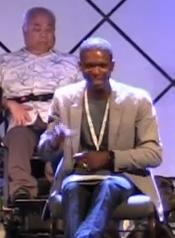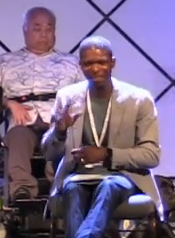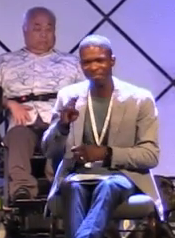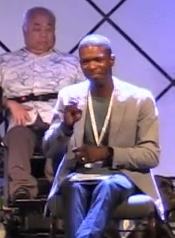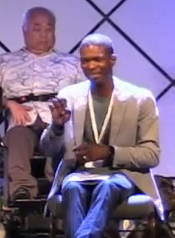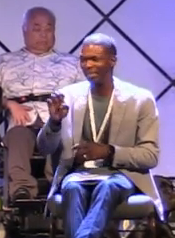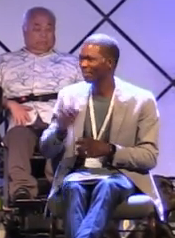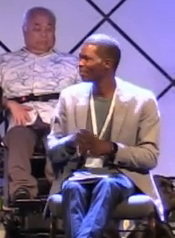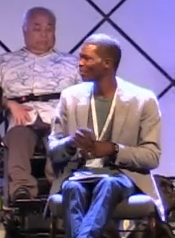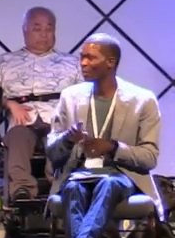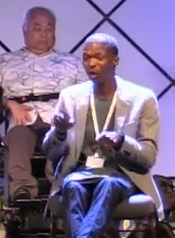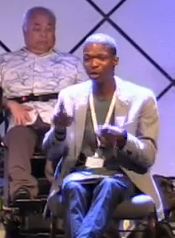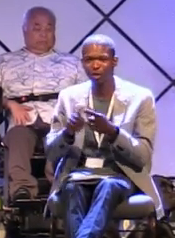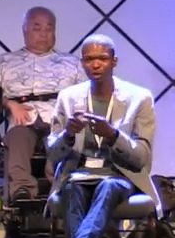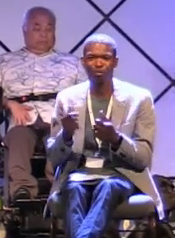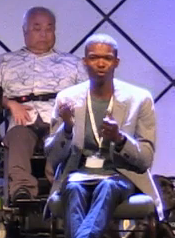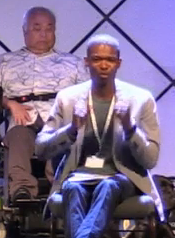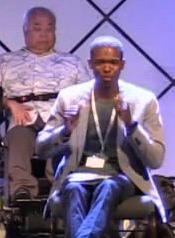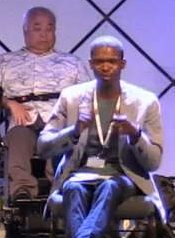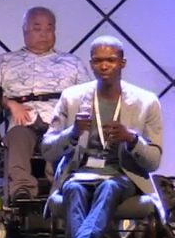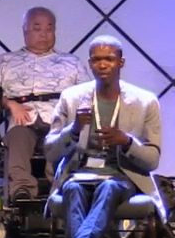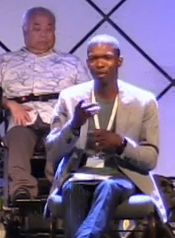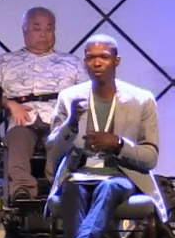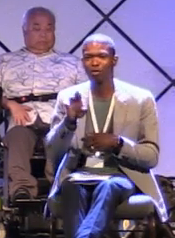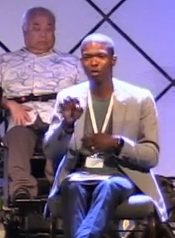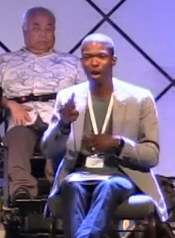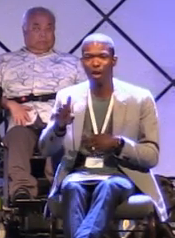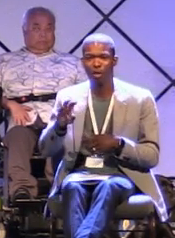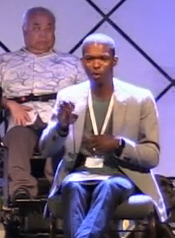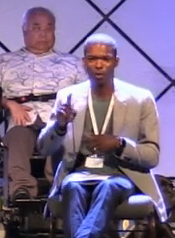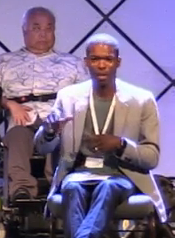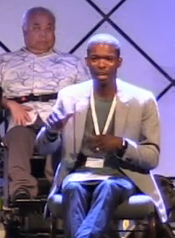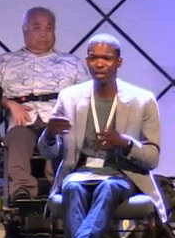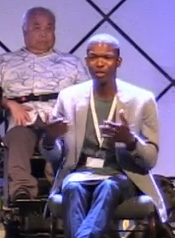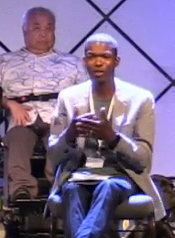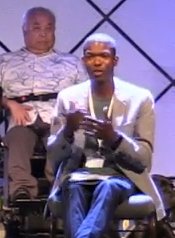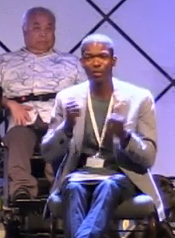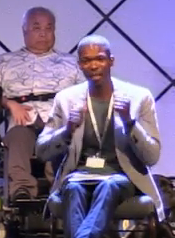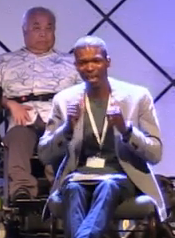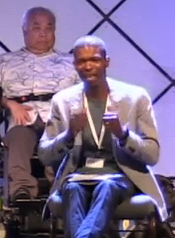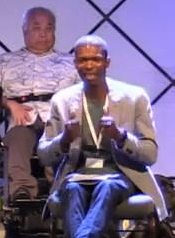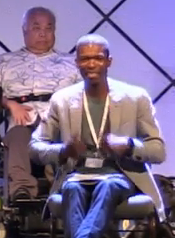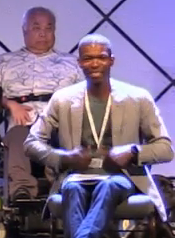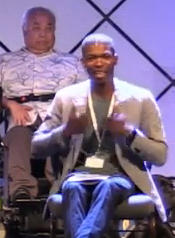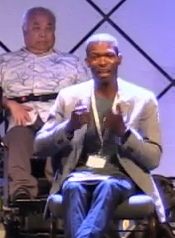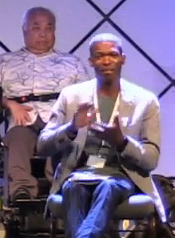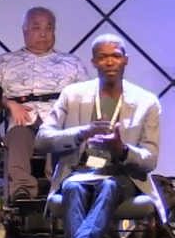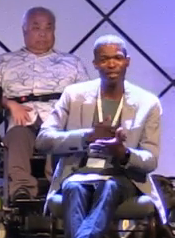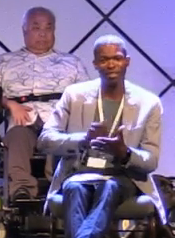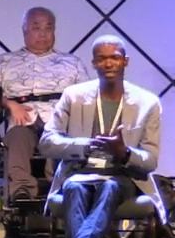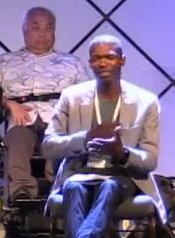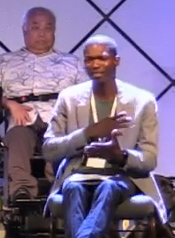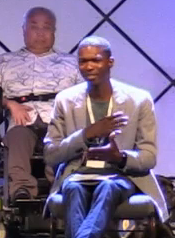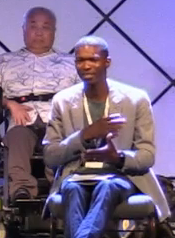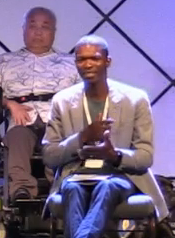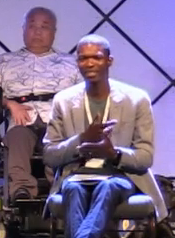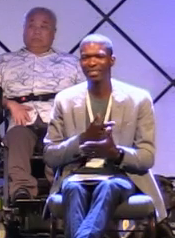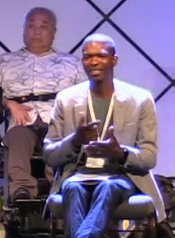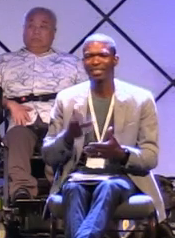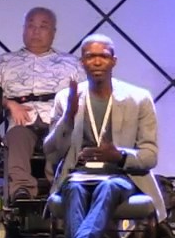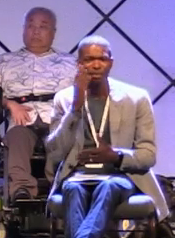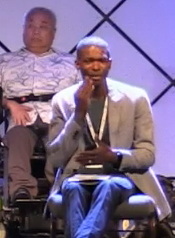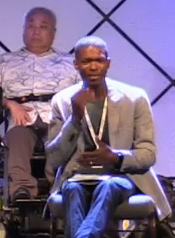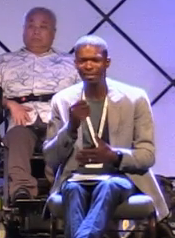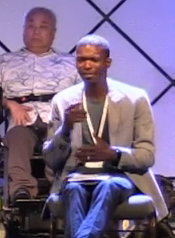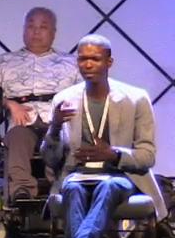the pleasure of attending Broadway shows, new plays, and live music. Tiffany's experienced handling style and